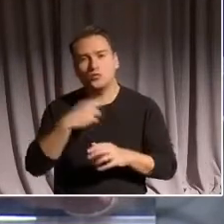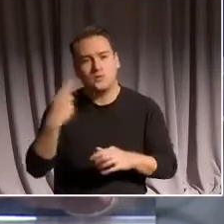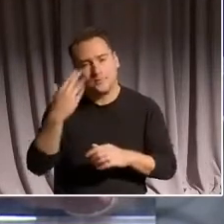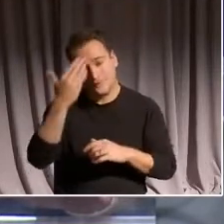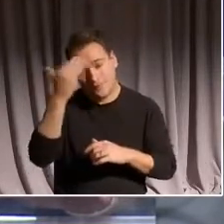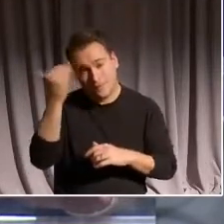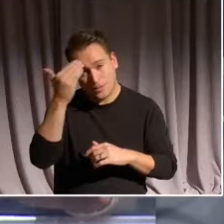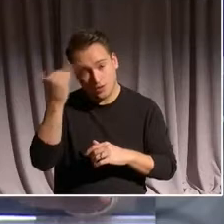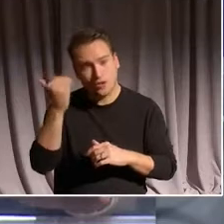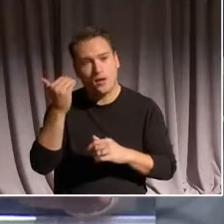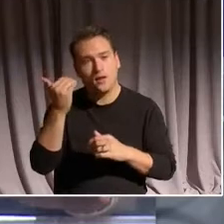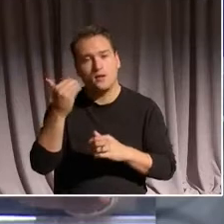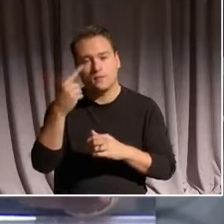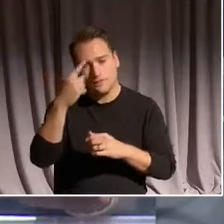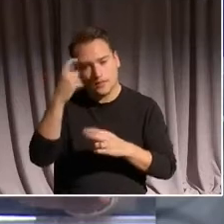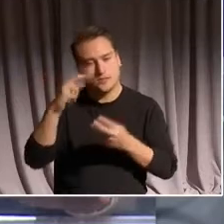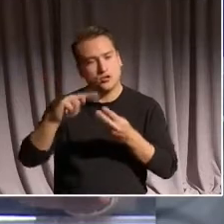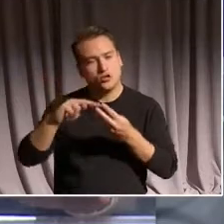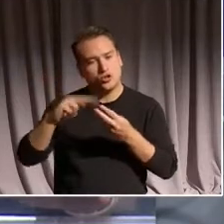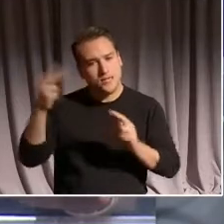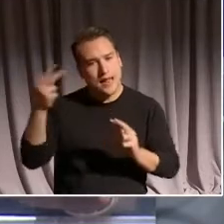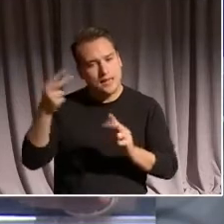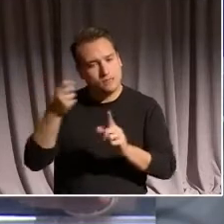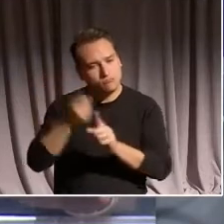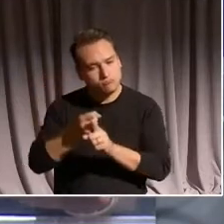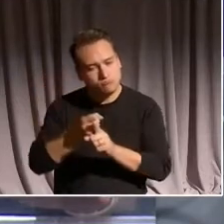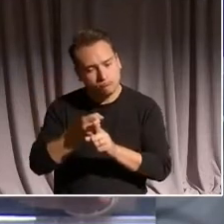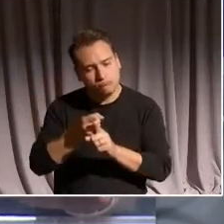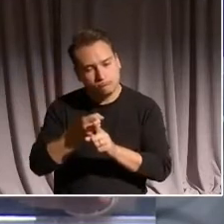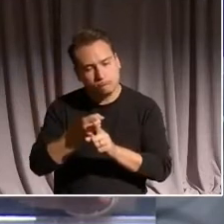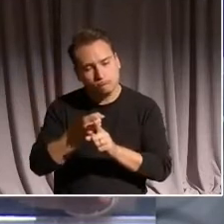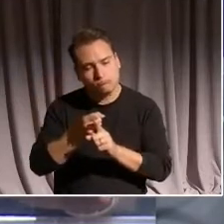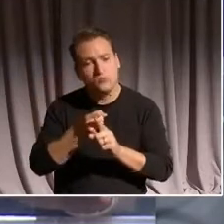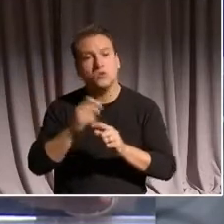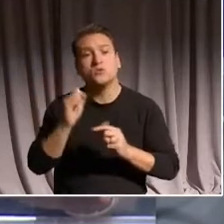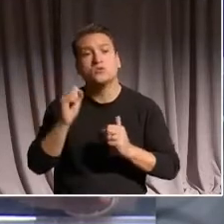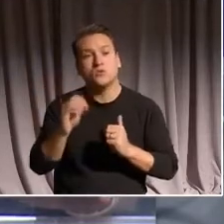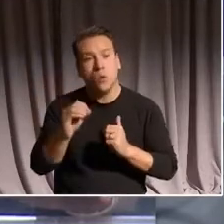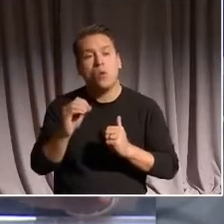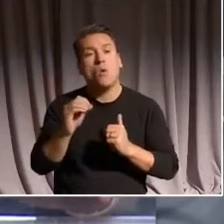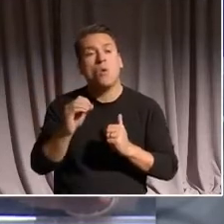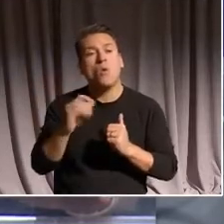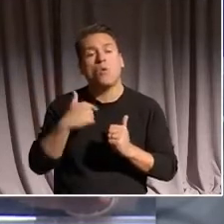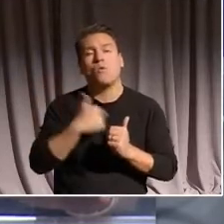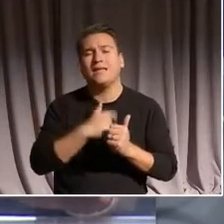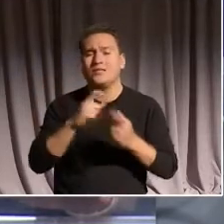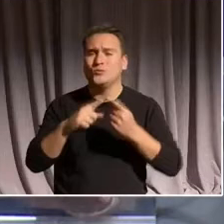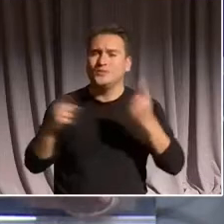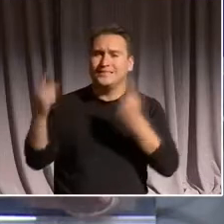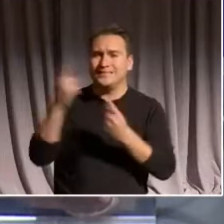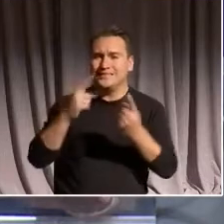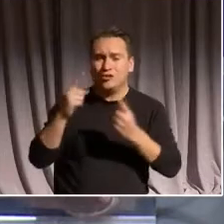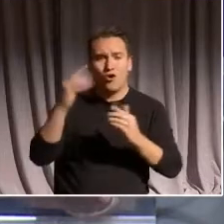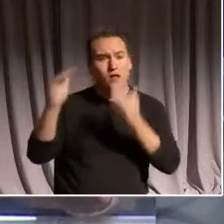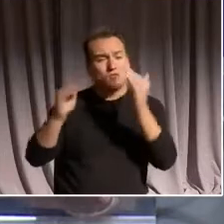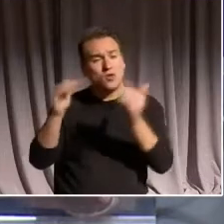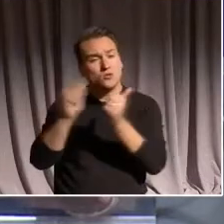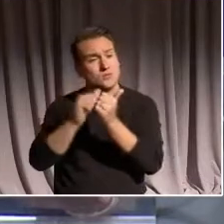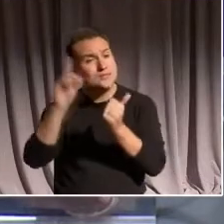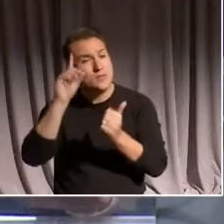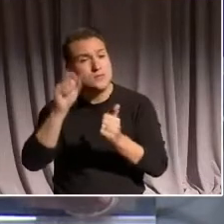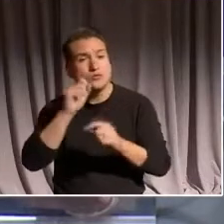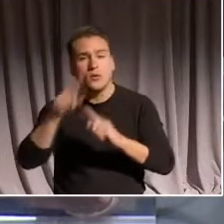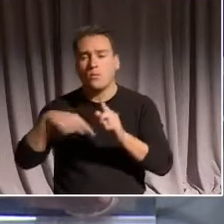developing dementia due to genetic predisposition. So we really need to consider adults with Down syndrome when